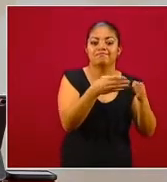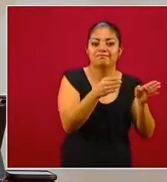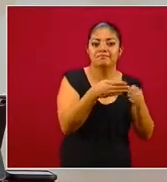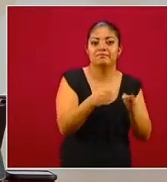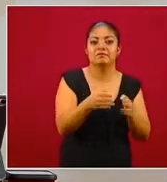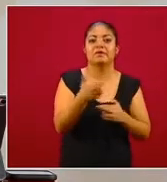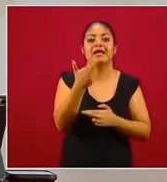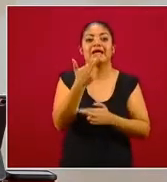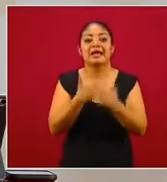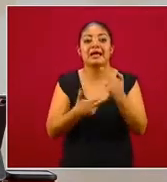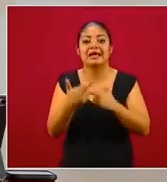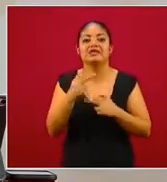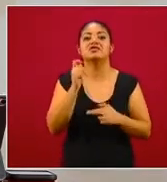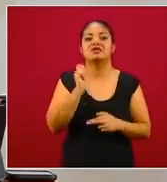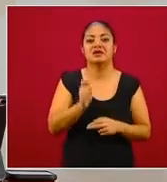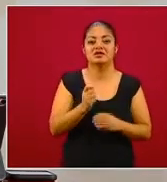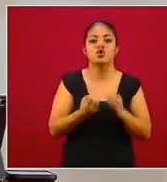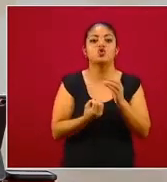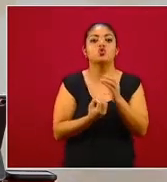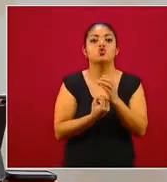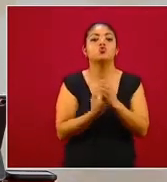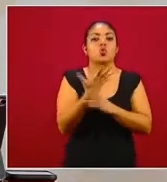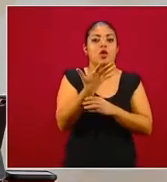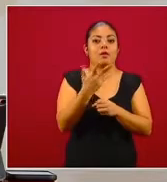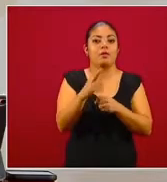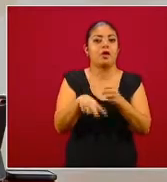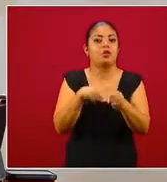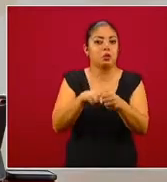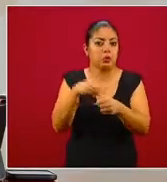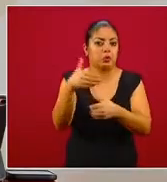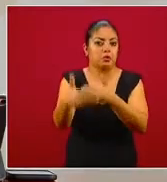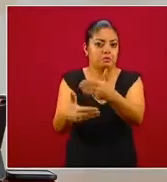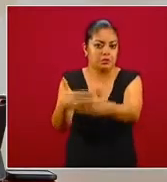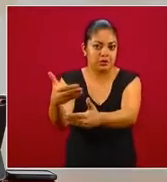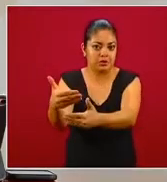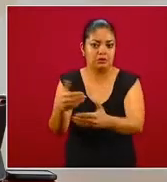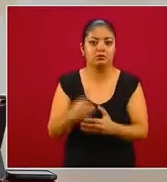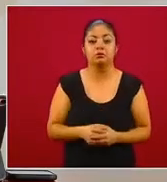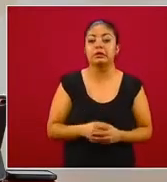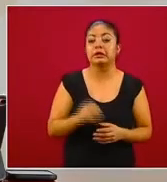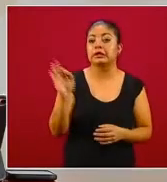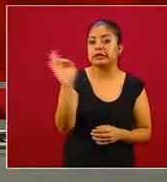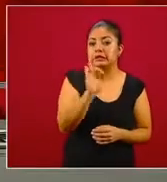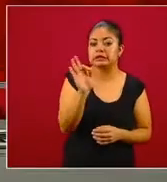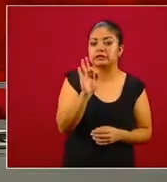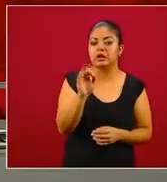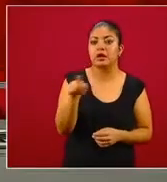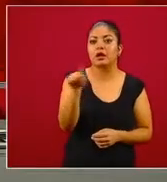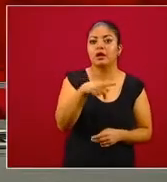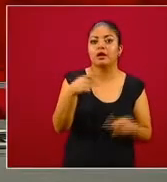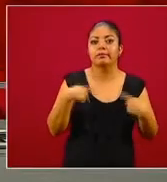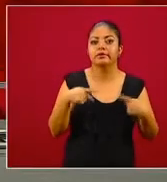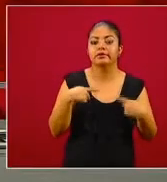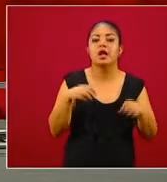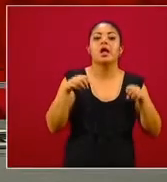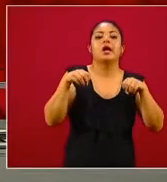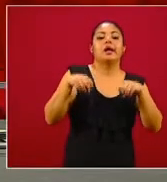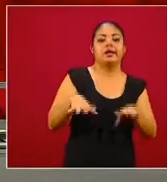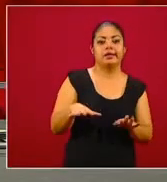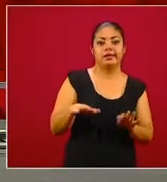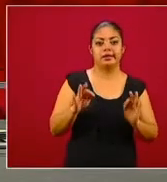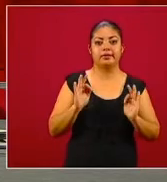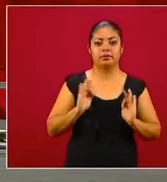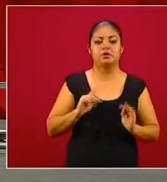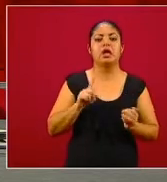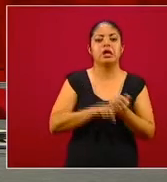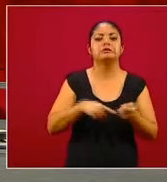regreso economy a la and going nueva back to normalidad, into easing into a new posiblemente hubo normal, I un think people did relajamiento relax y measures. entonces hubo And